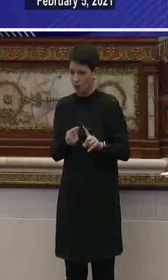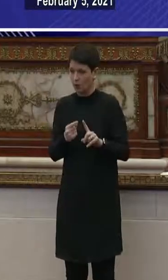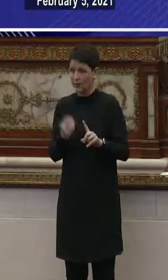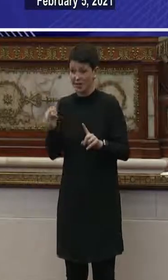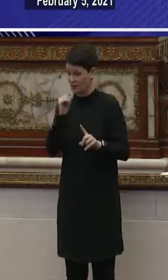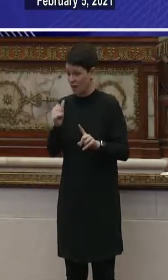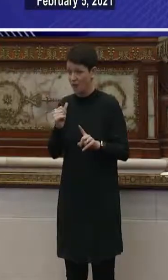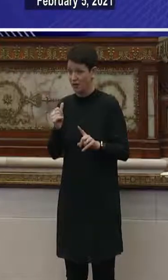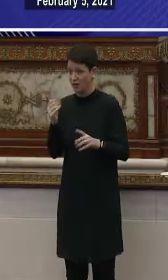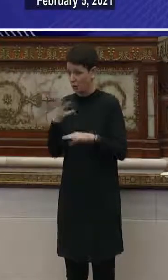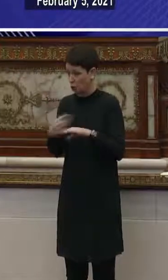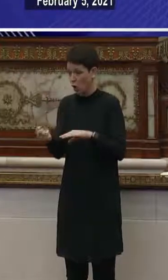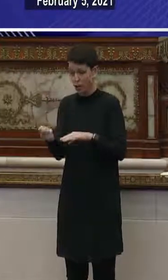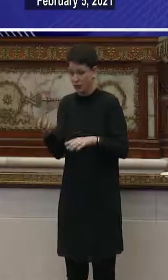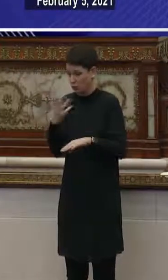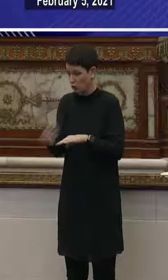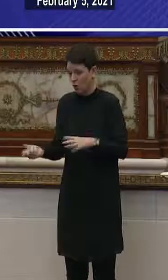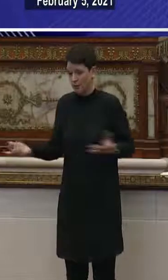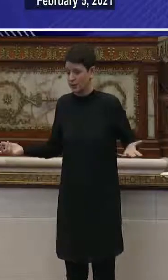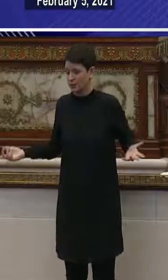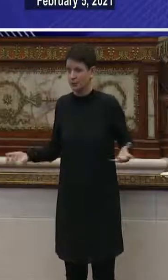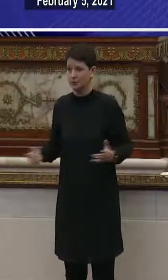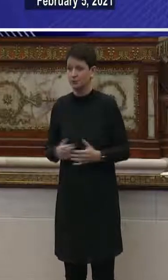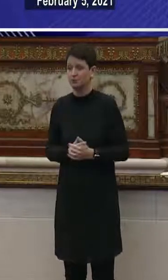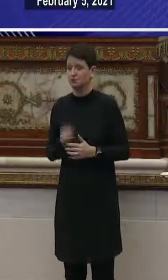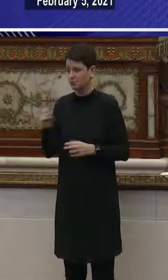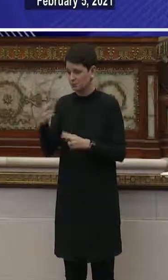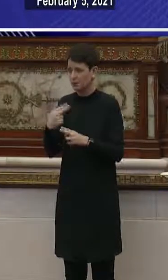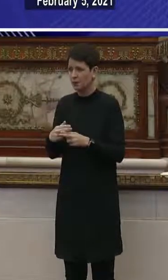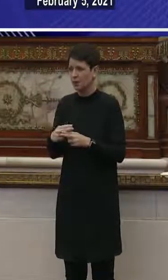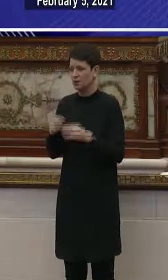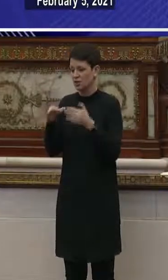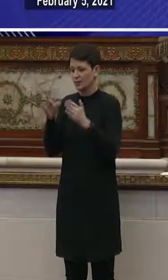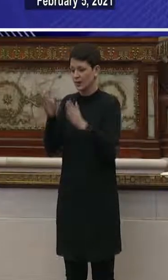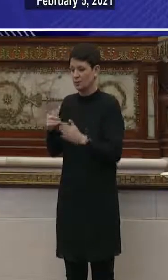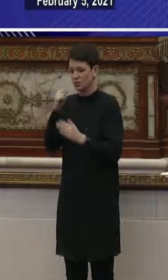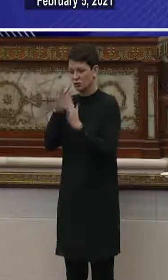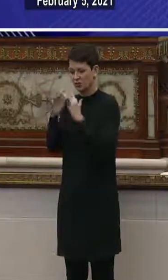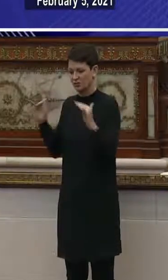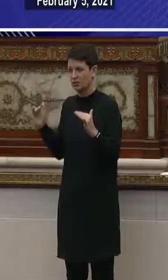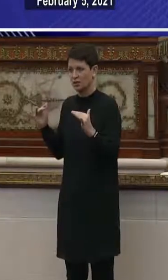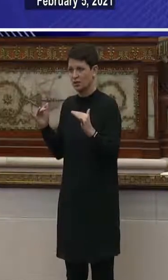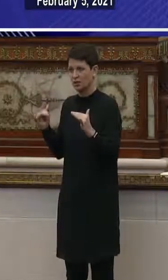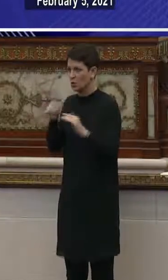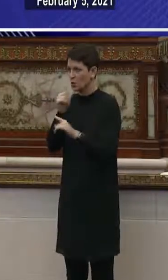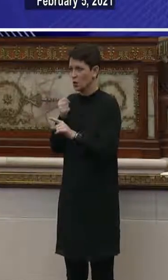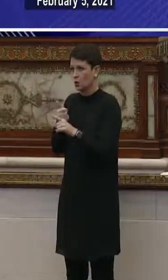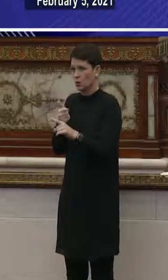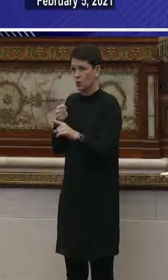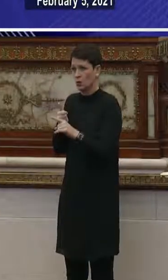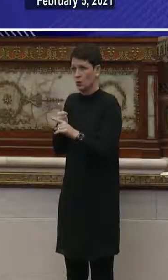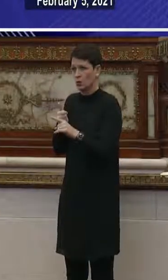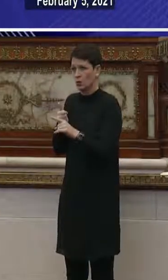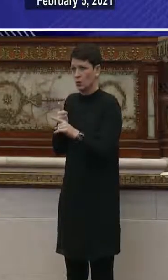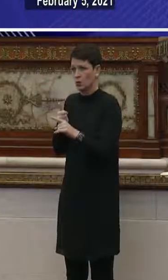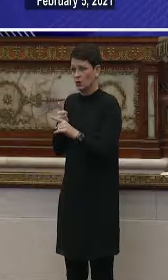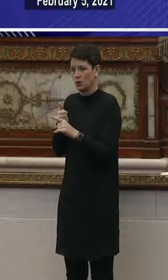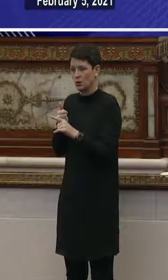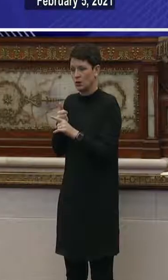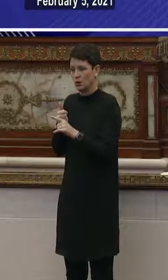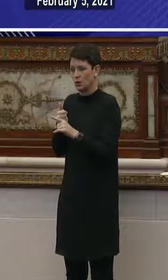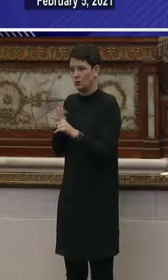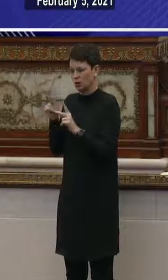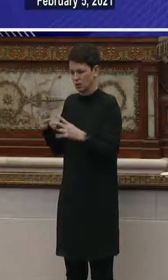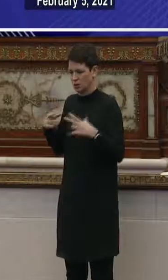they're gone. They're just gone. You mentioned a lead person for diversity who is that the department has